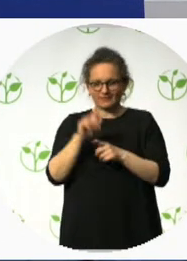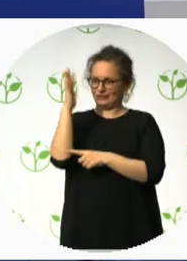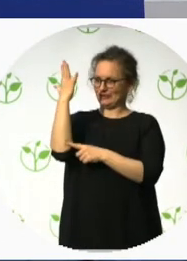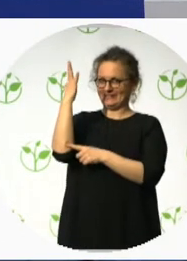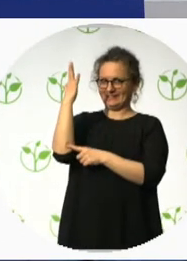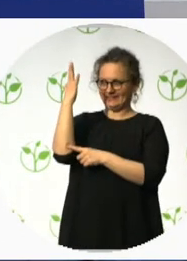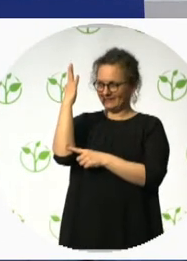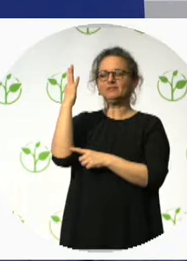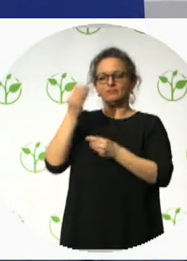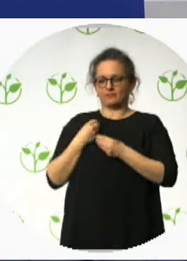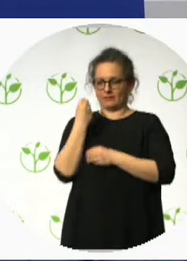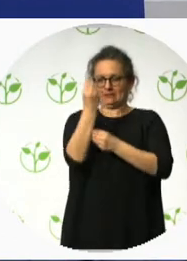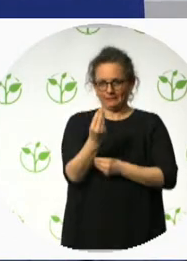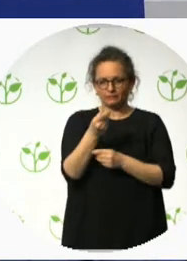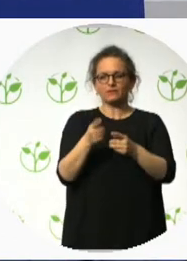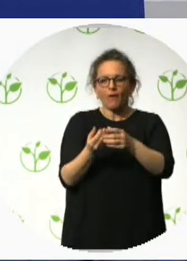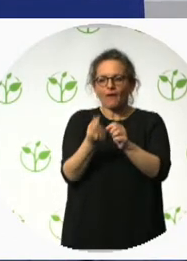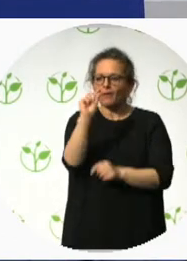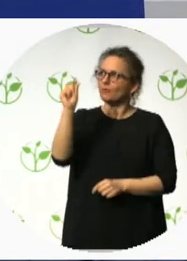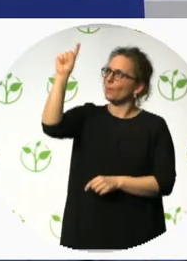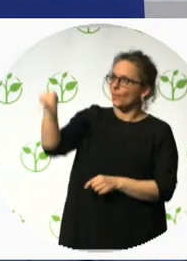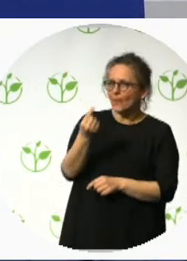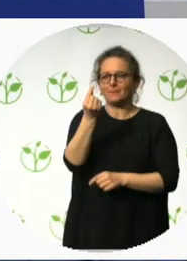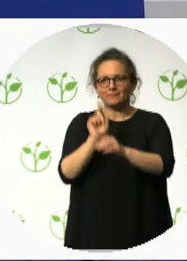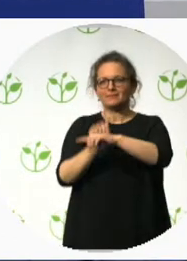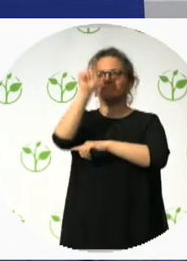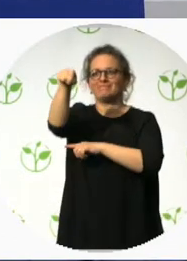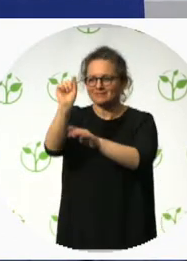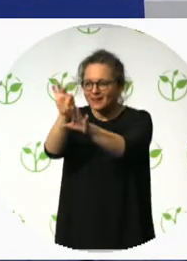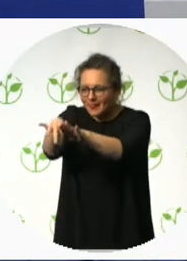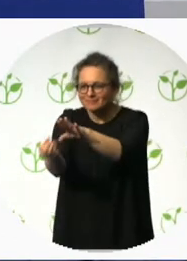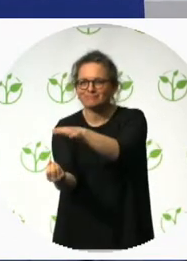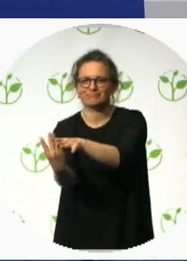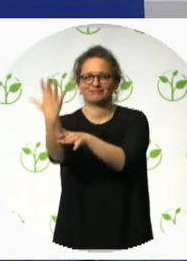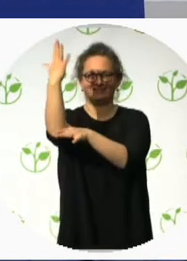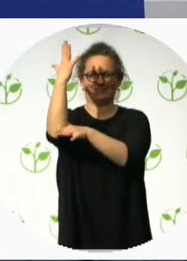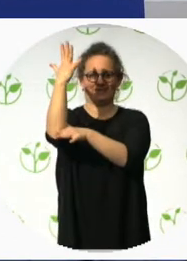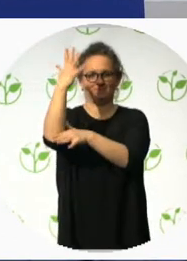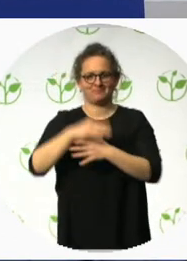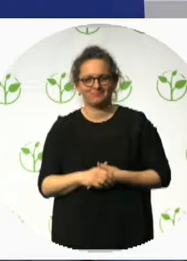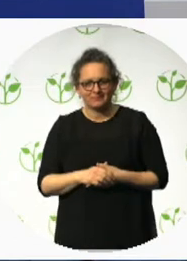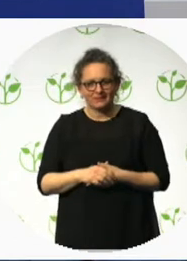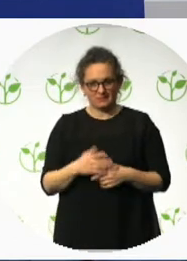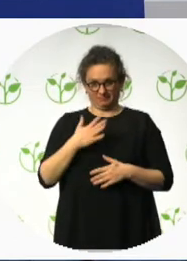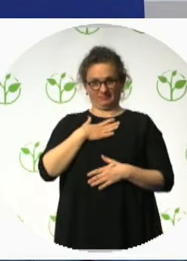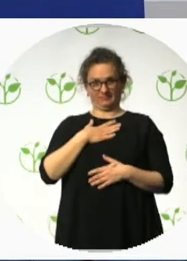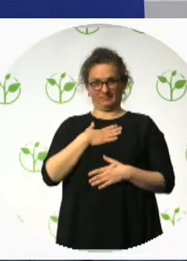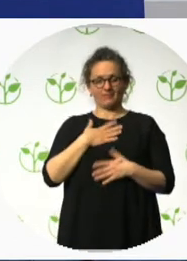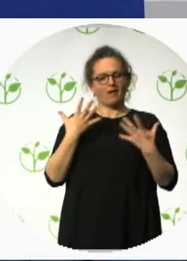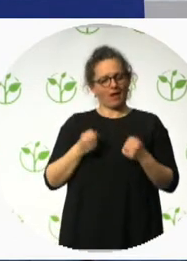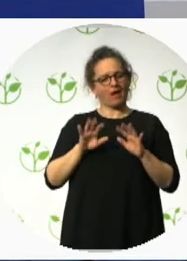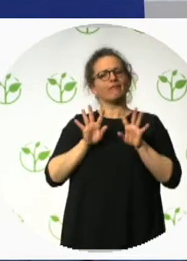Our program has already generated a team of deaf and hearing researchers that are expert in sign linguistics and sign language